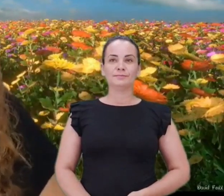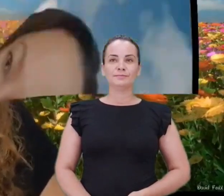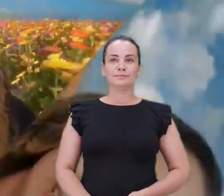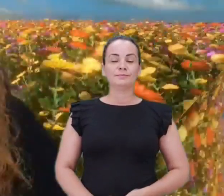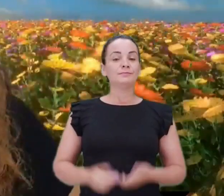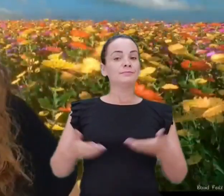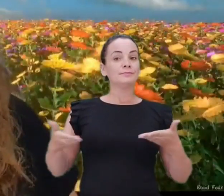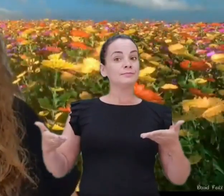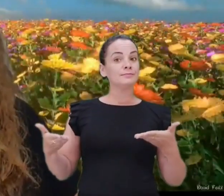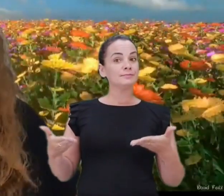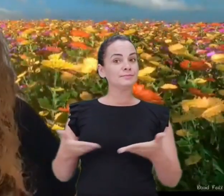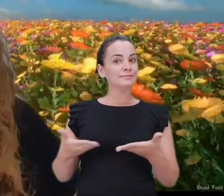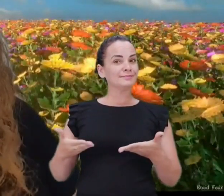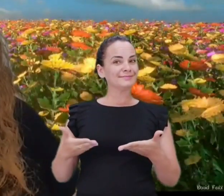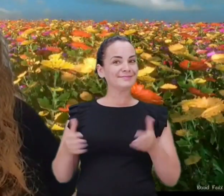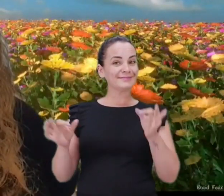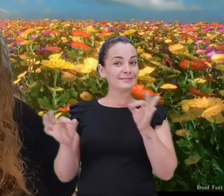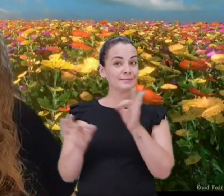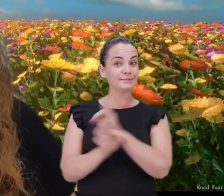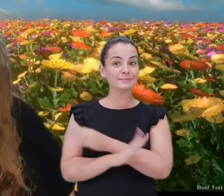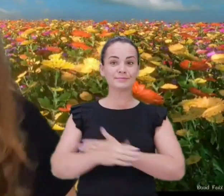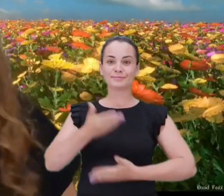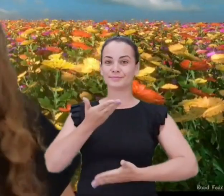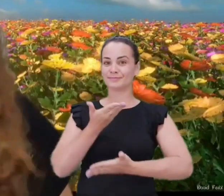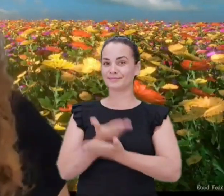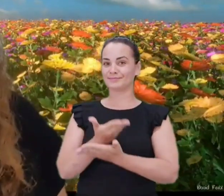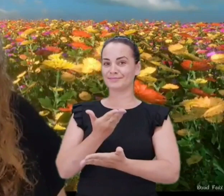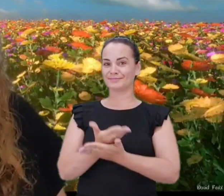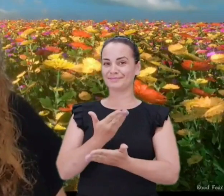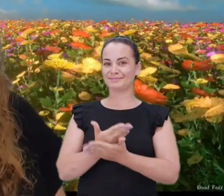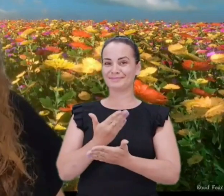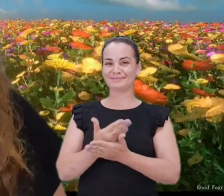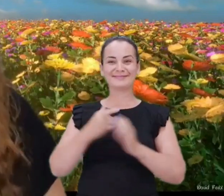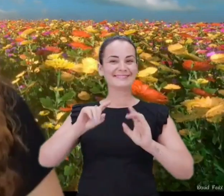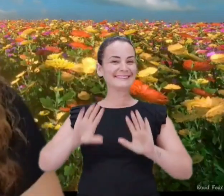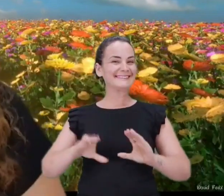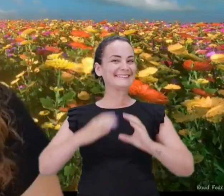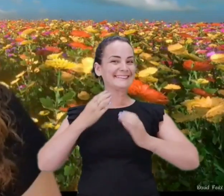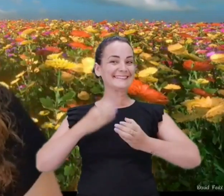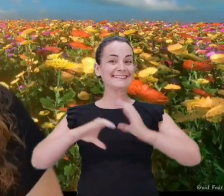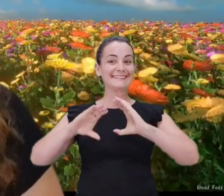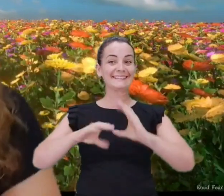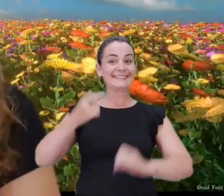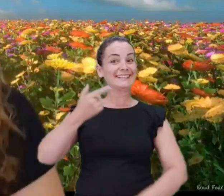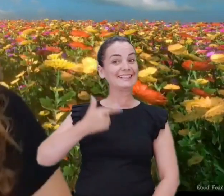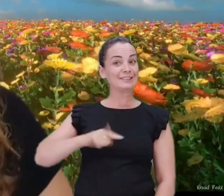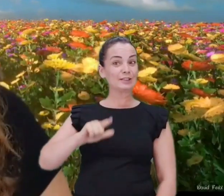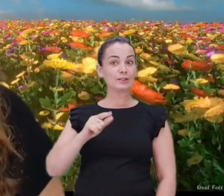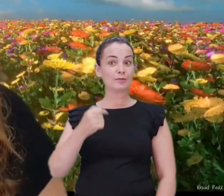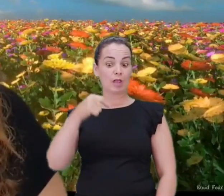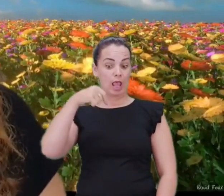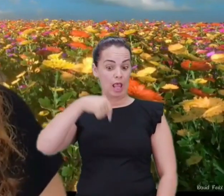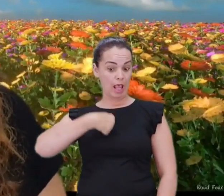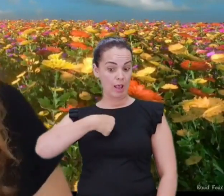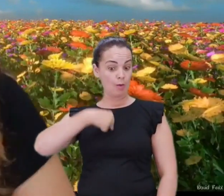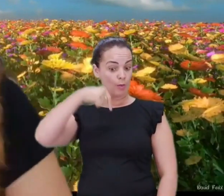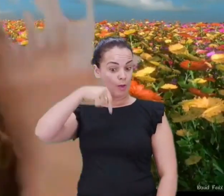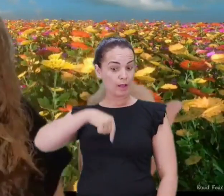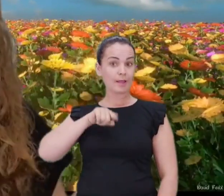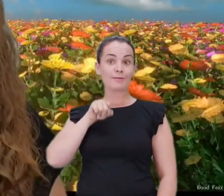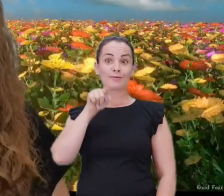Great! E agora vamos finalizar nossa aula cantando novamente. Eu daqui e você